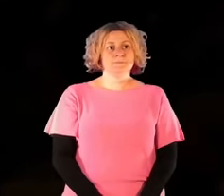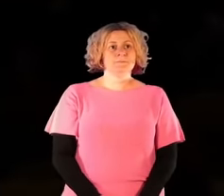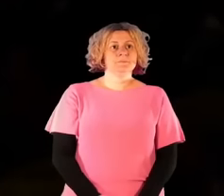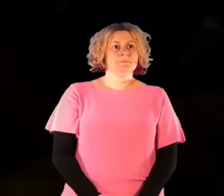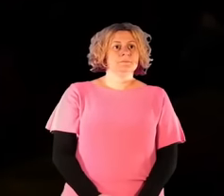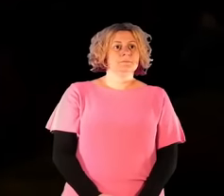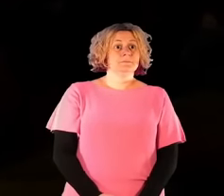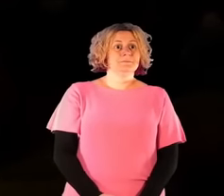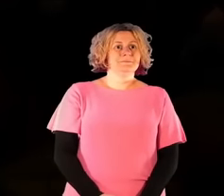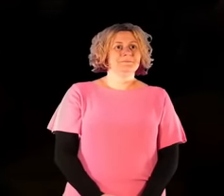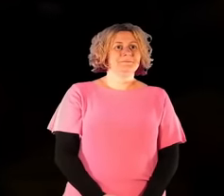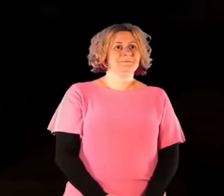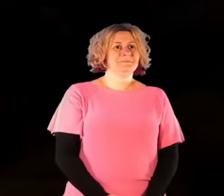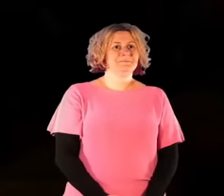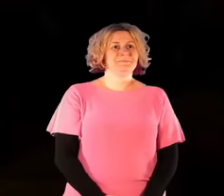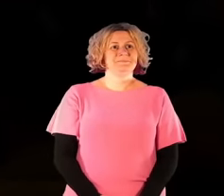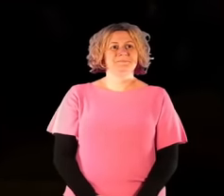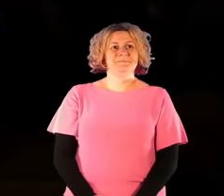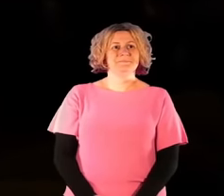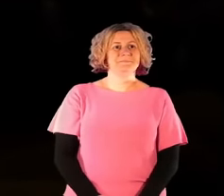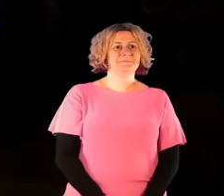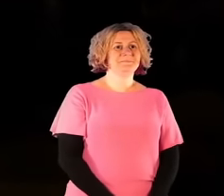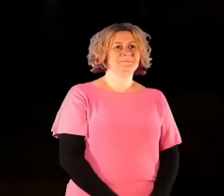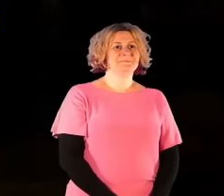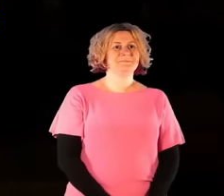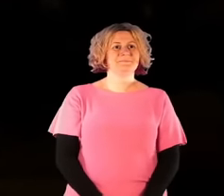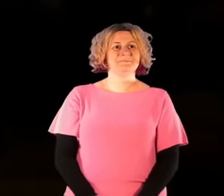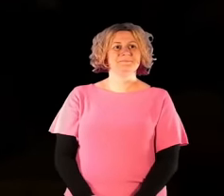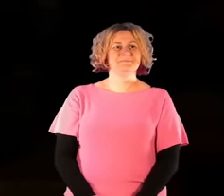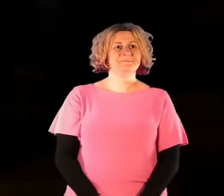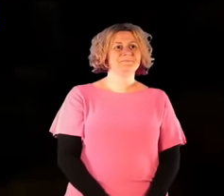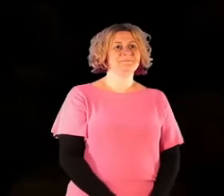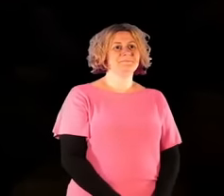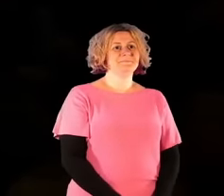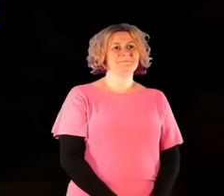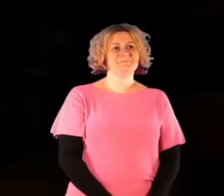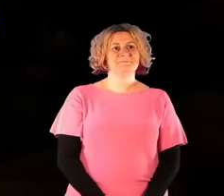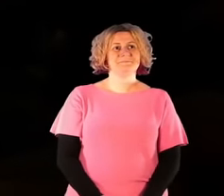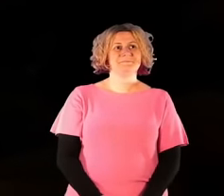And join in with us as we go through 1 John chapter 3, verse 1.